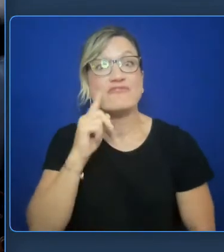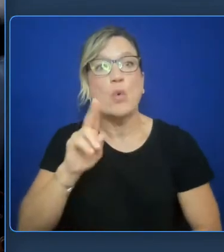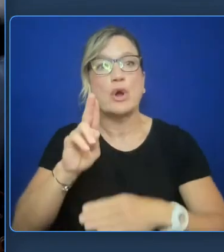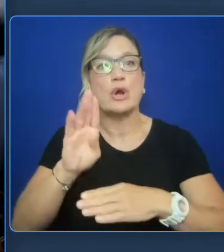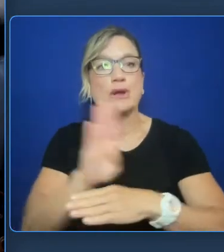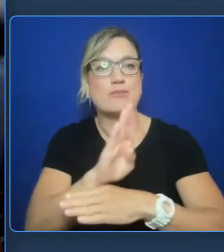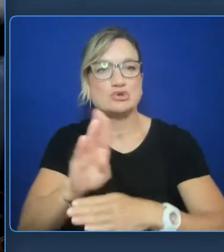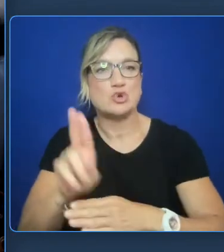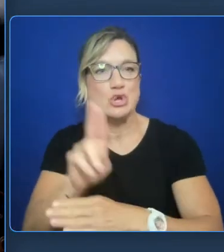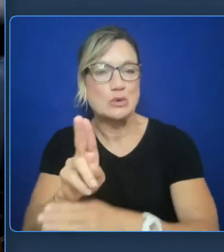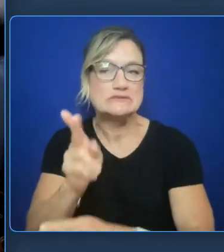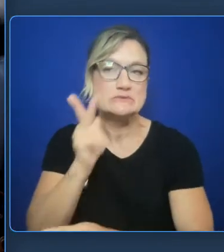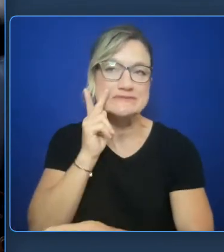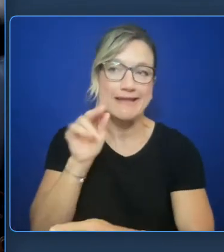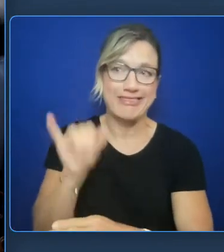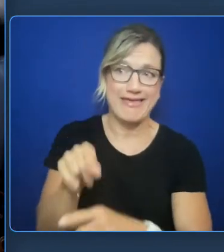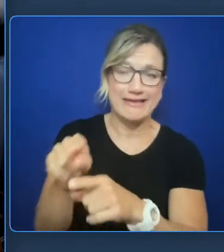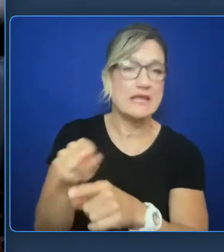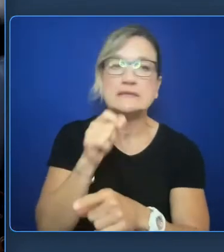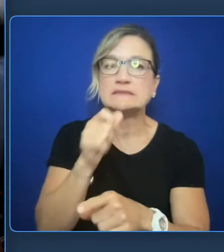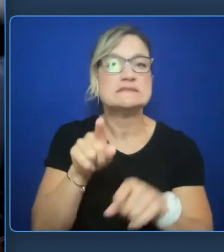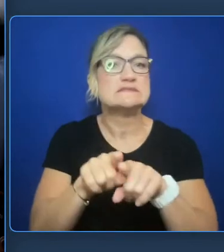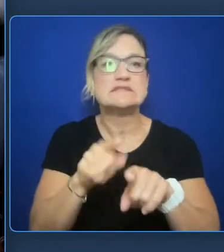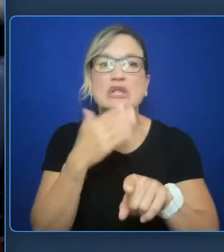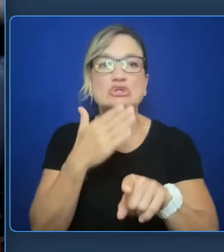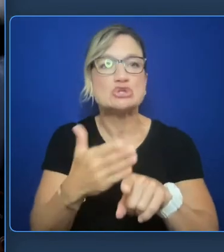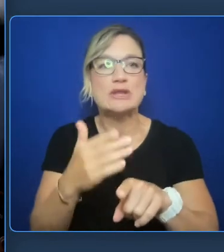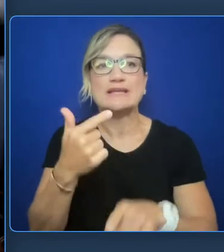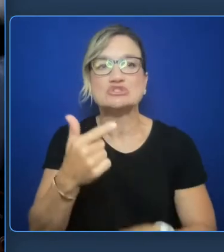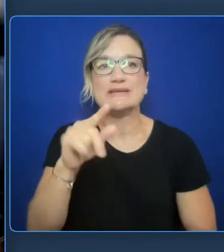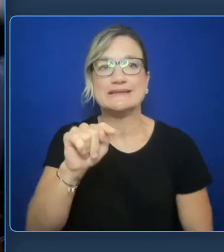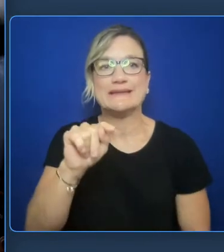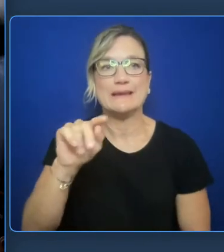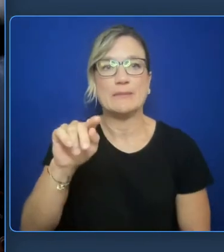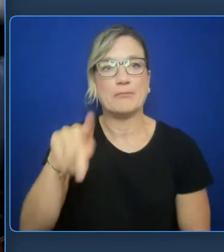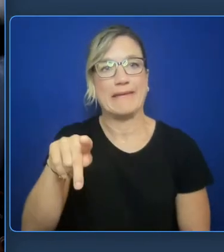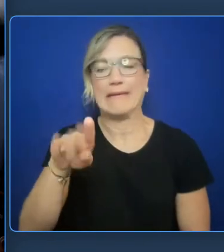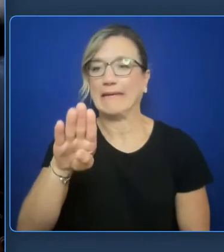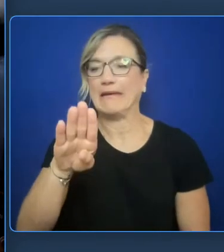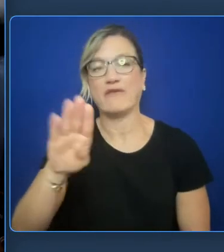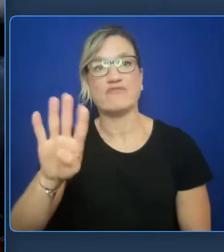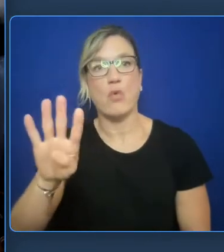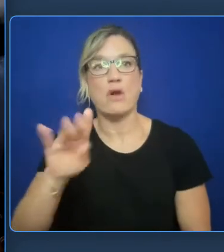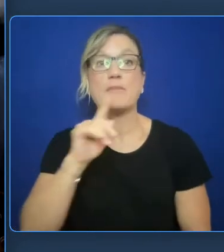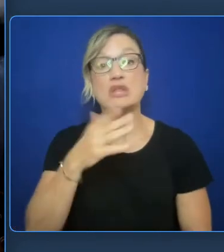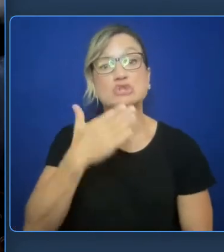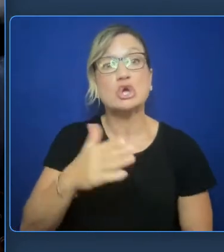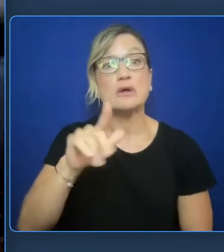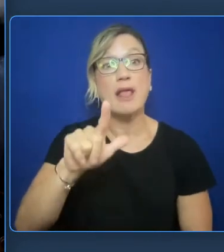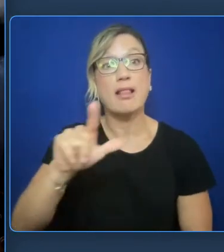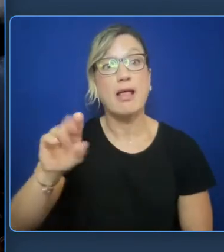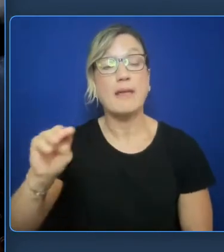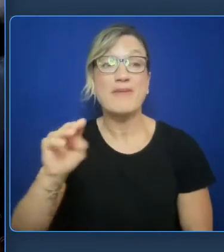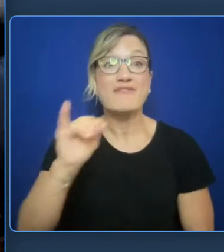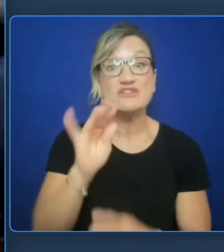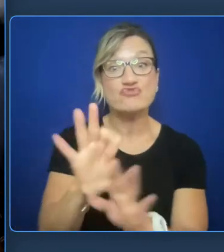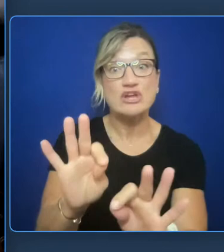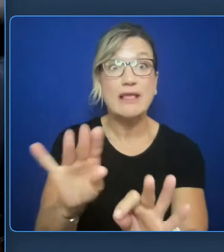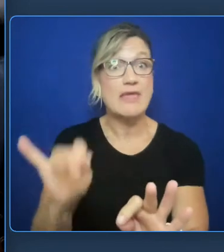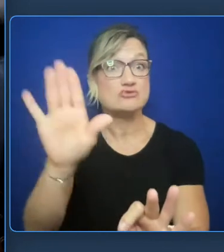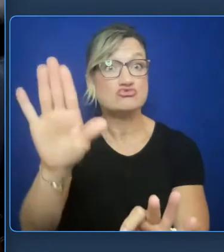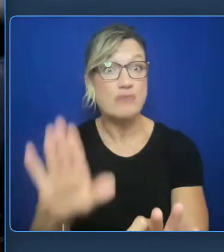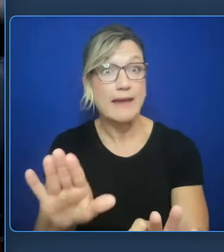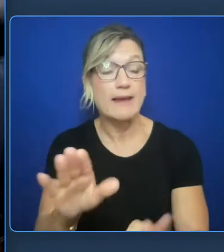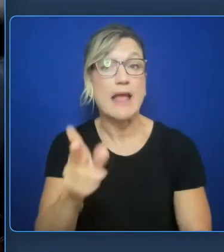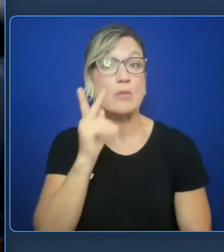use. It's not as good as GPT-4, but it's a good LLM. And if it's free, it's great. I'd